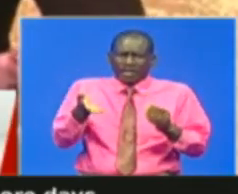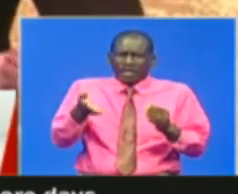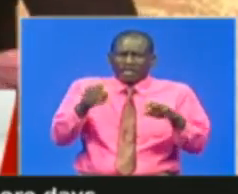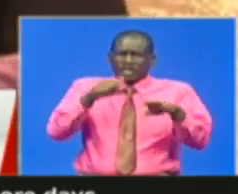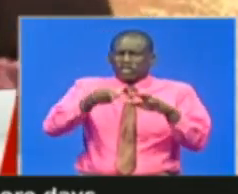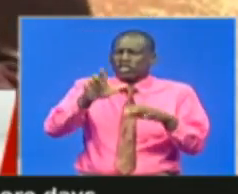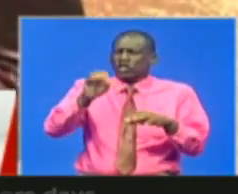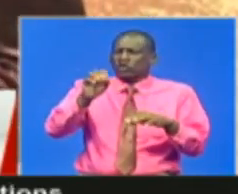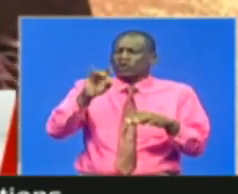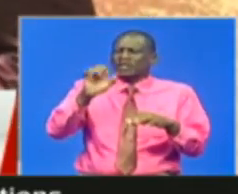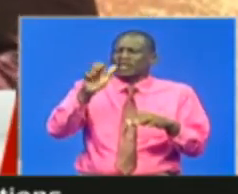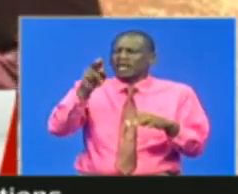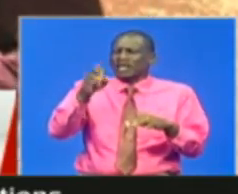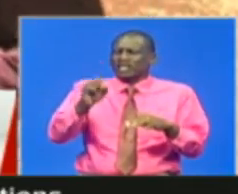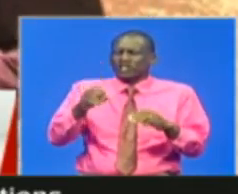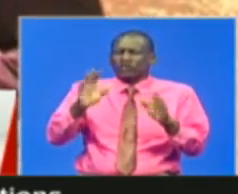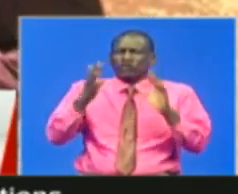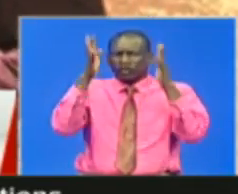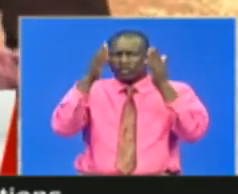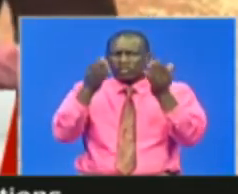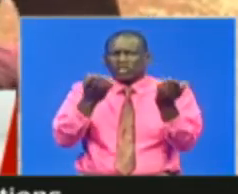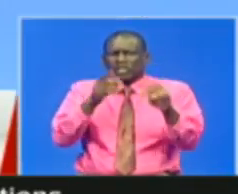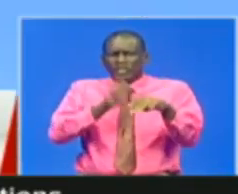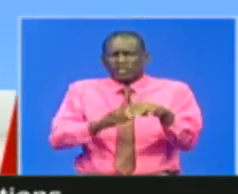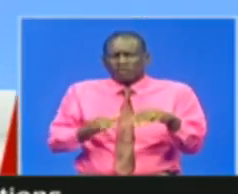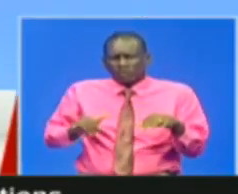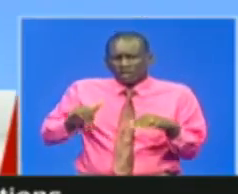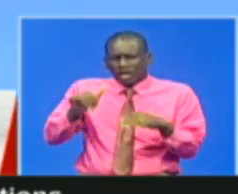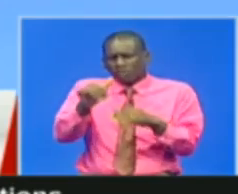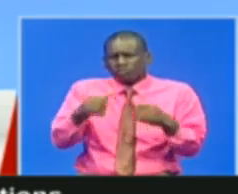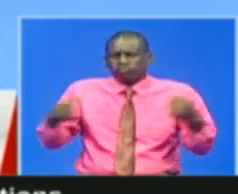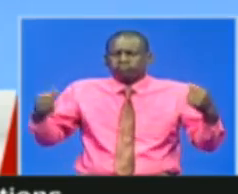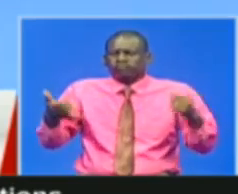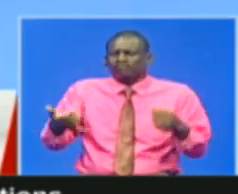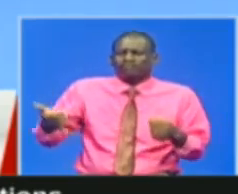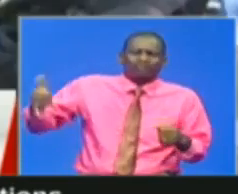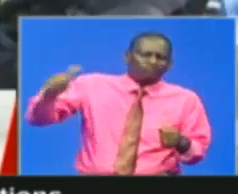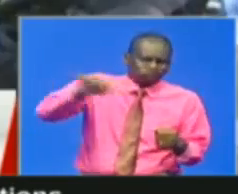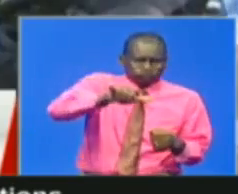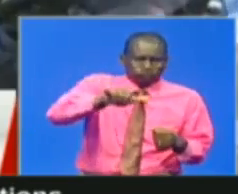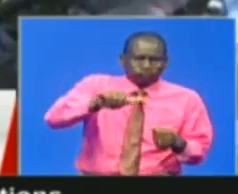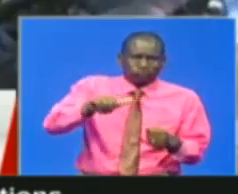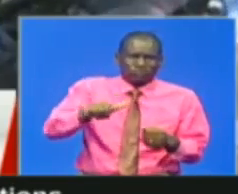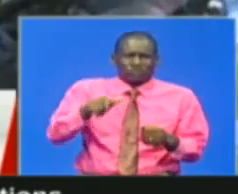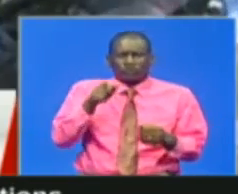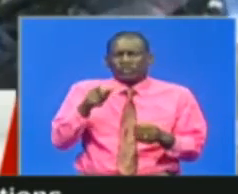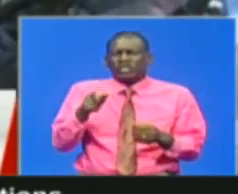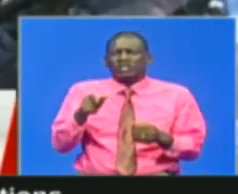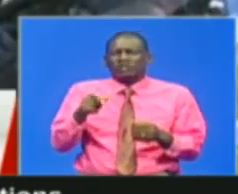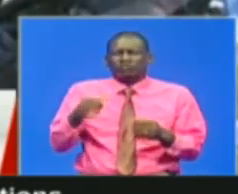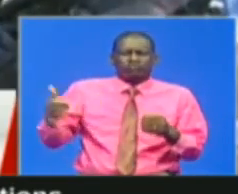Londiani forest when this aircraft they were traveling in crashed into this tree.